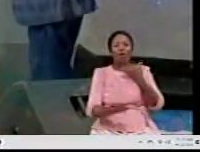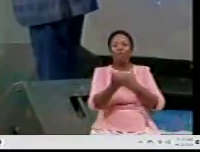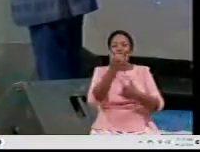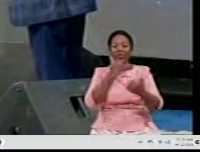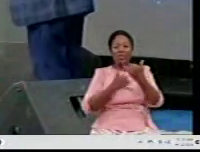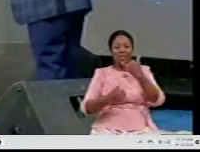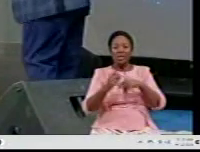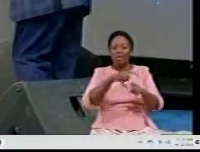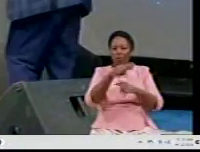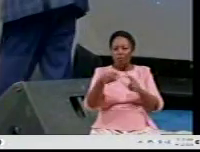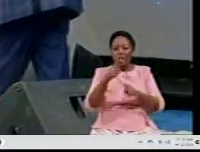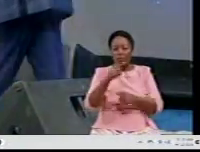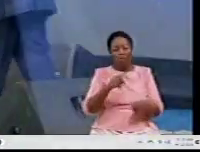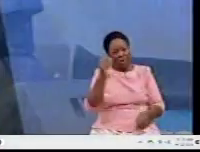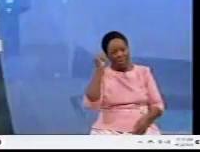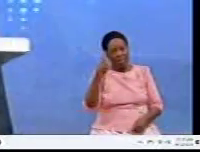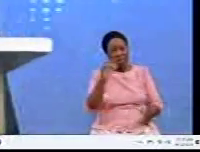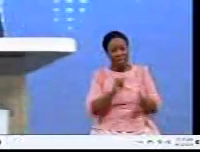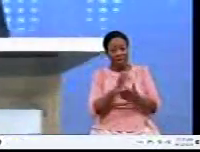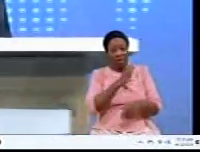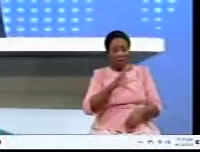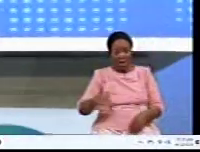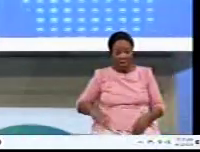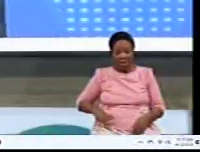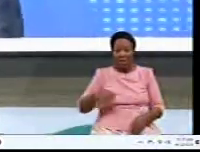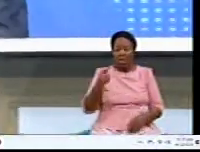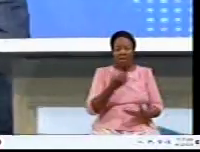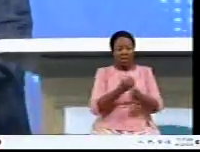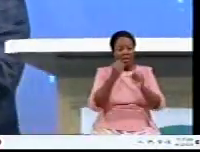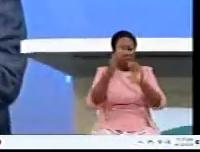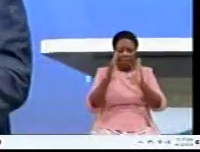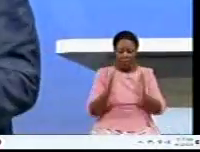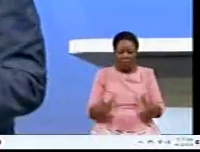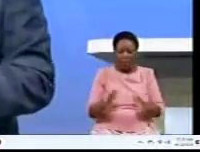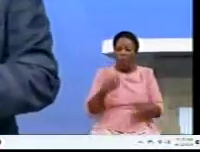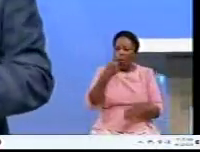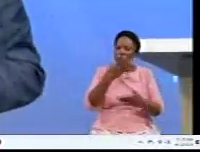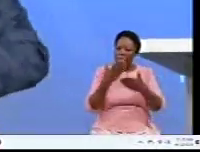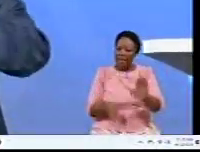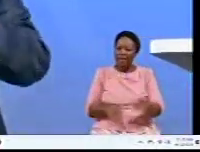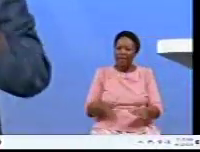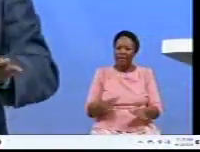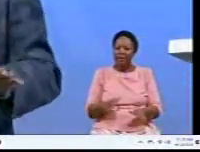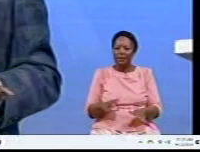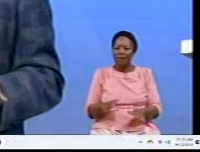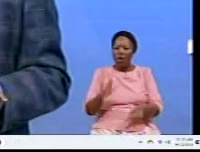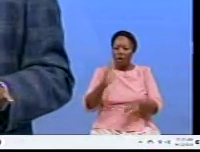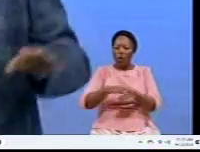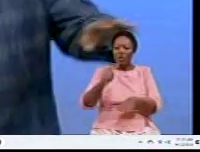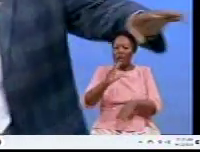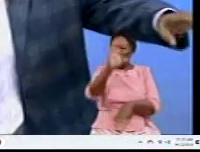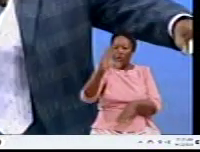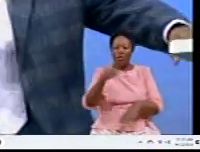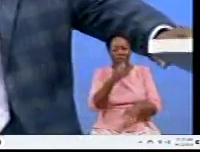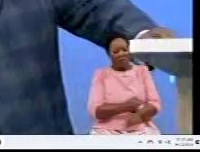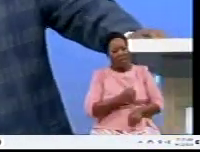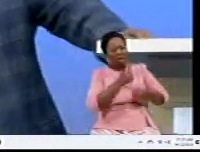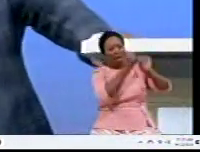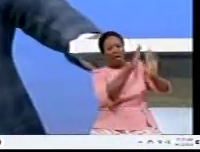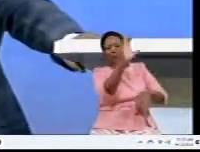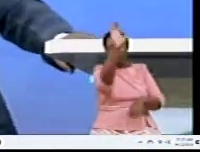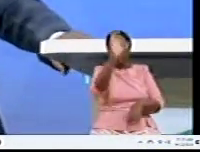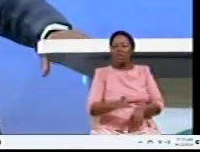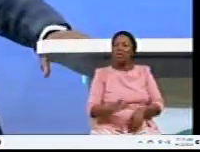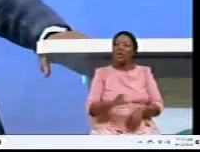that Christ, the Savior, who died on the cross of Calvary that